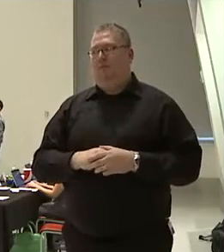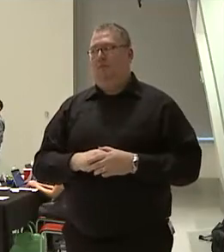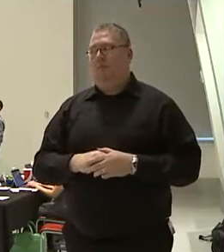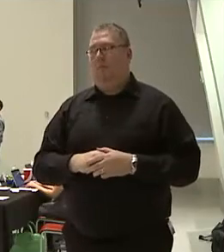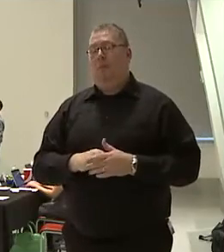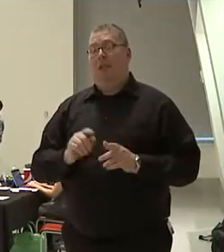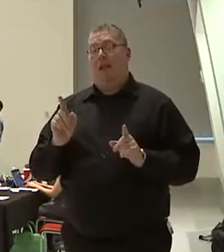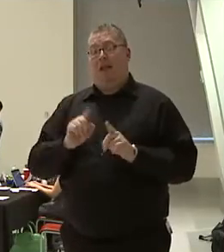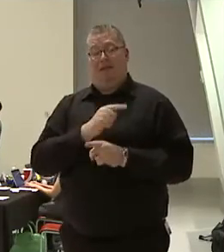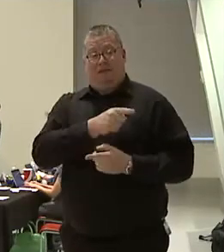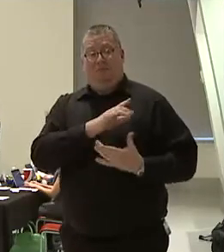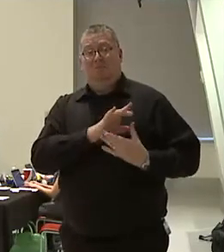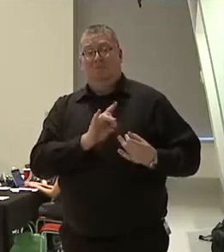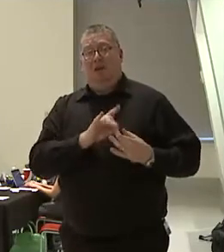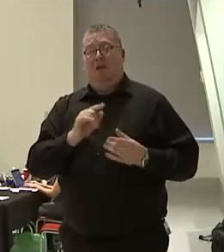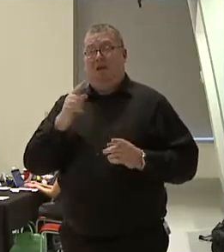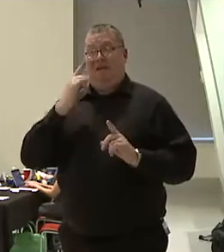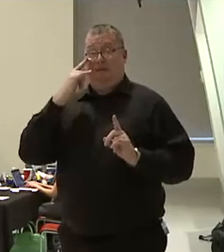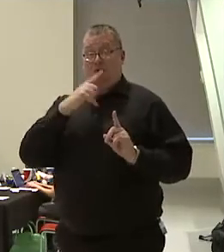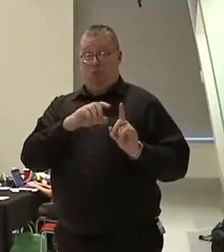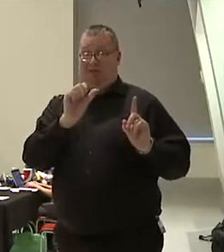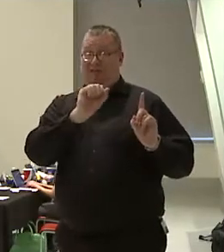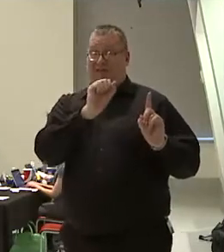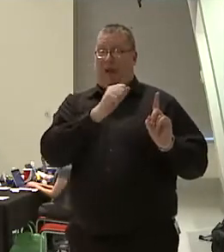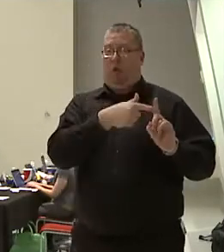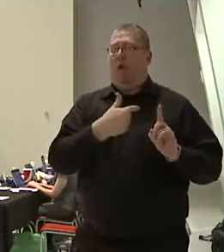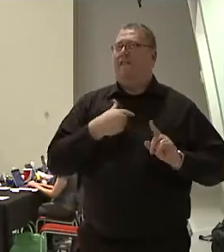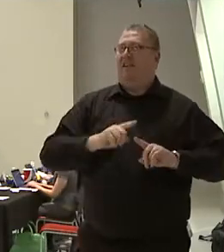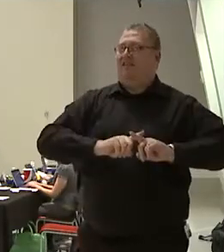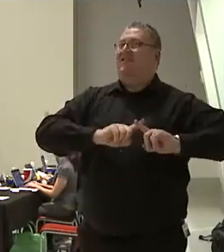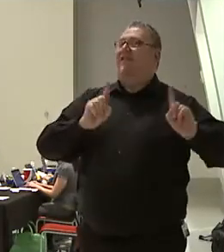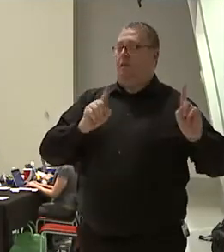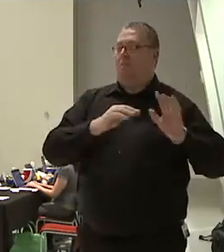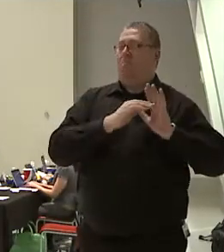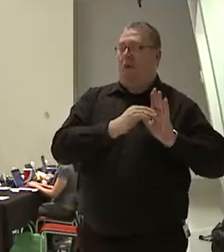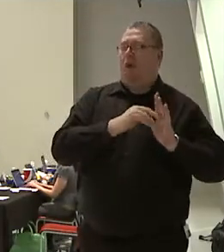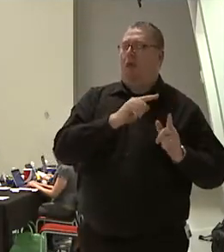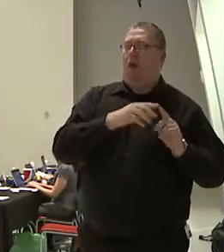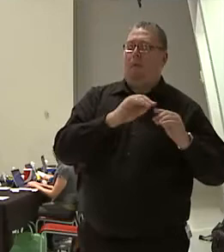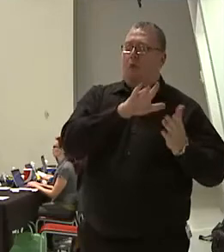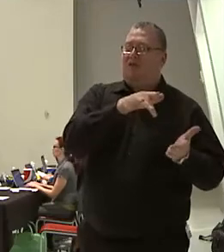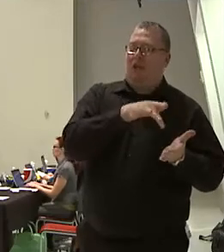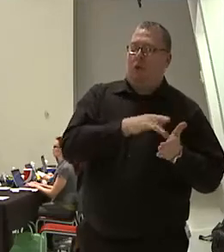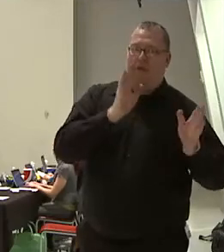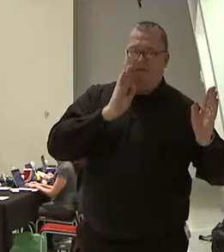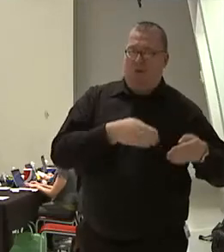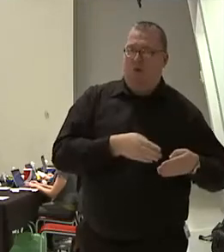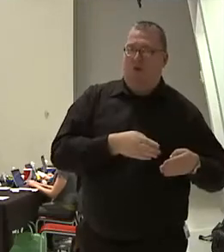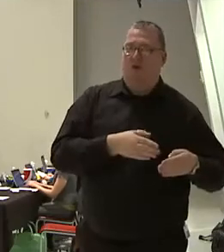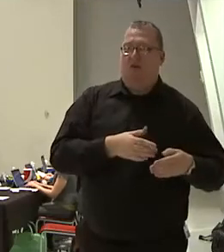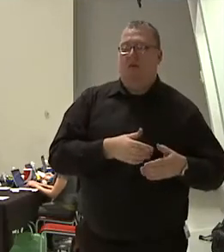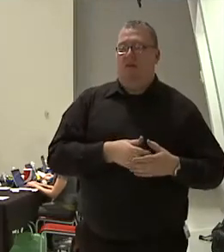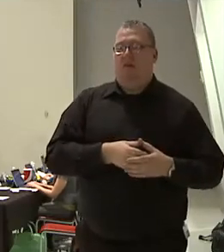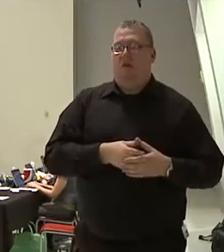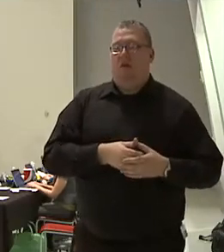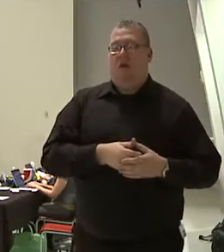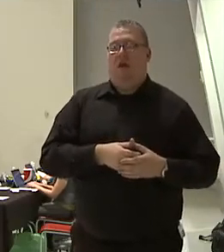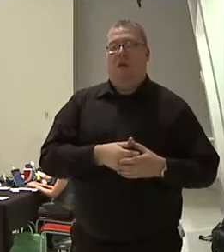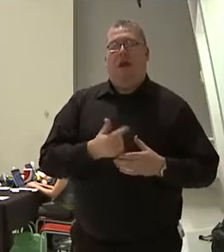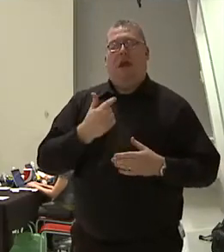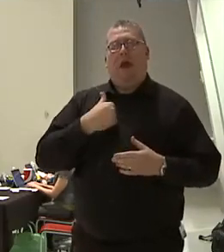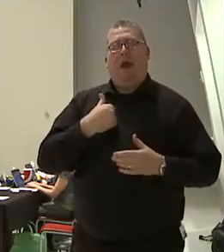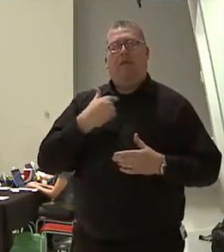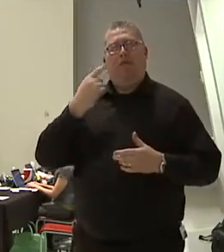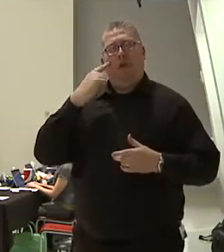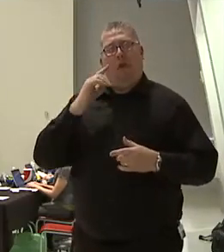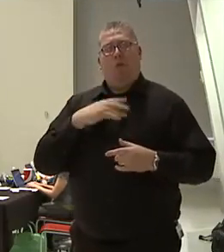chief said, you know, if you're Seattle, you have a different model. It's a little more centralized. The agencies I'm working with, I'm trying to decentralize it.